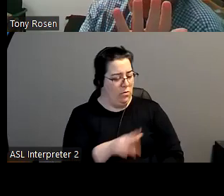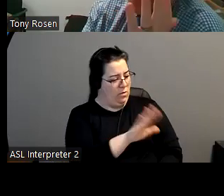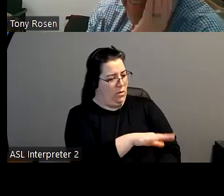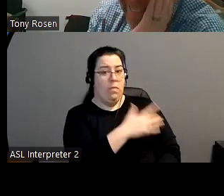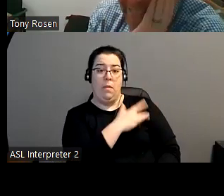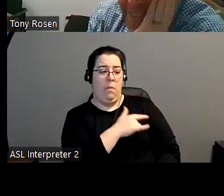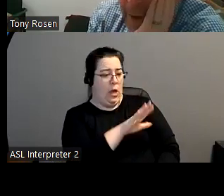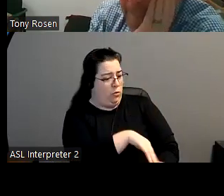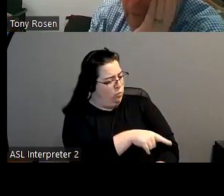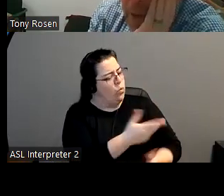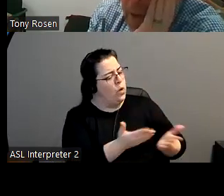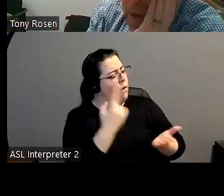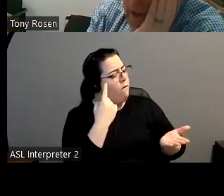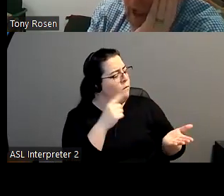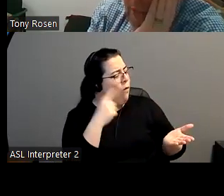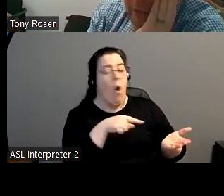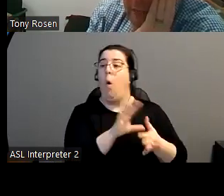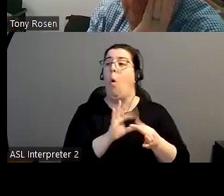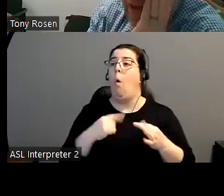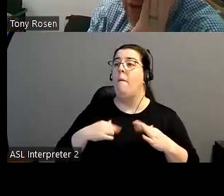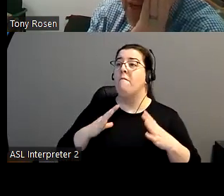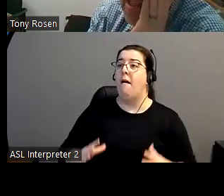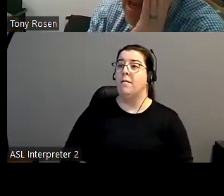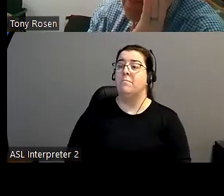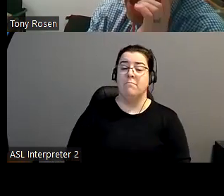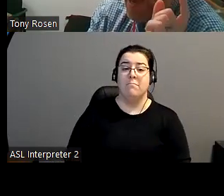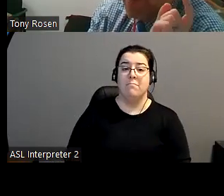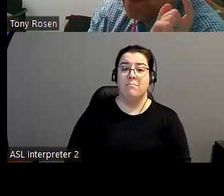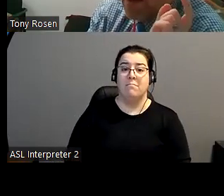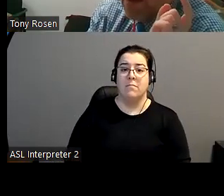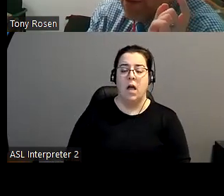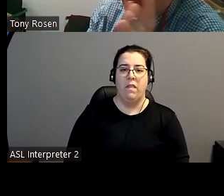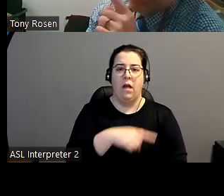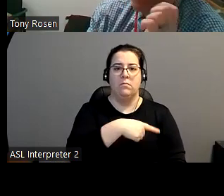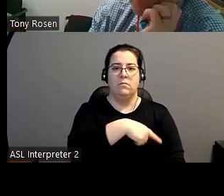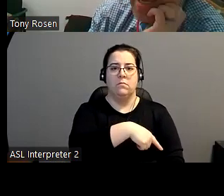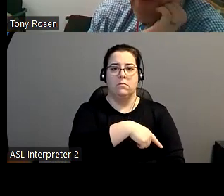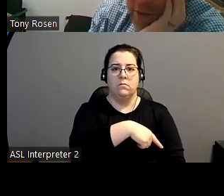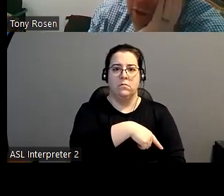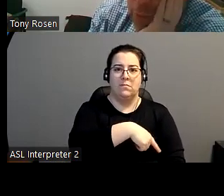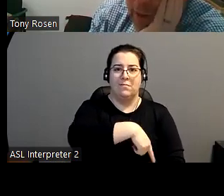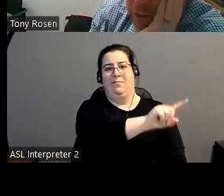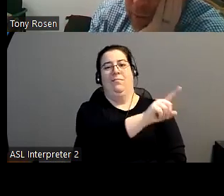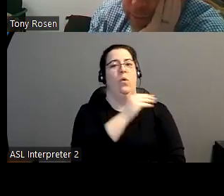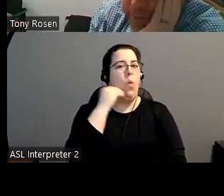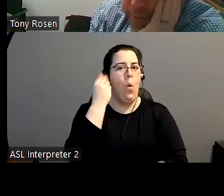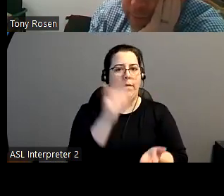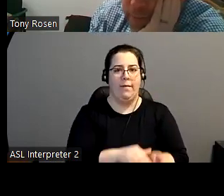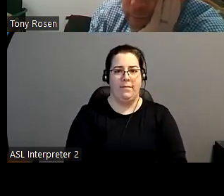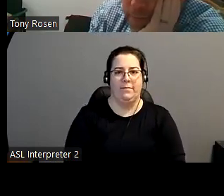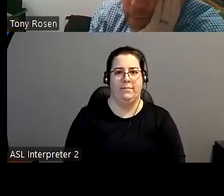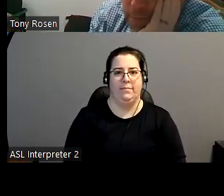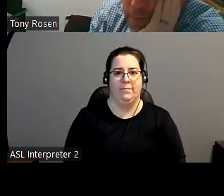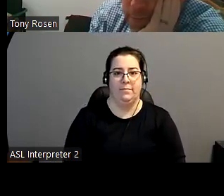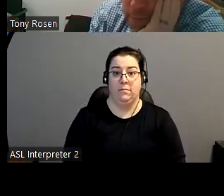feel fine." And then the patient is sent back to the unsafe situation.